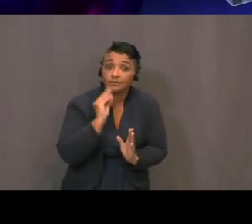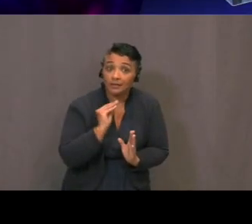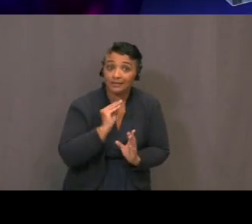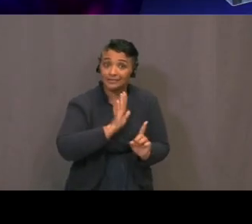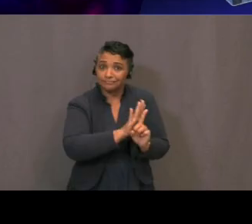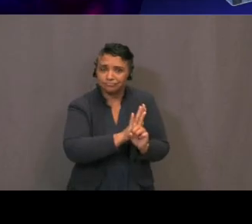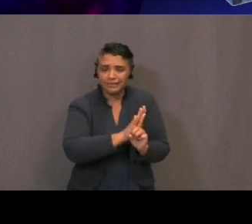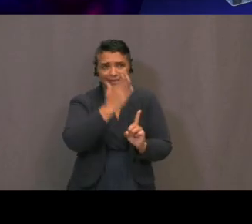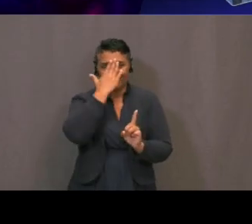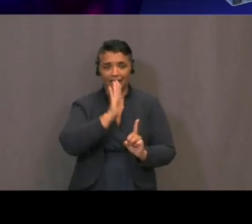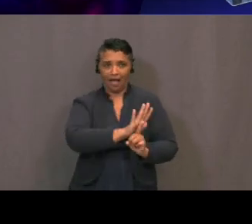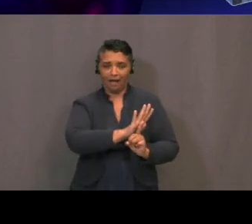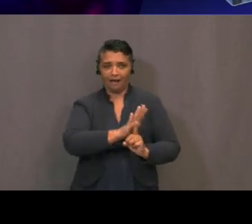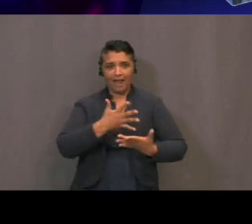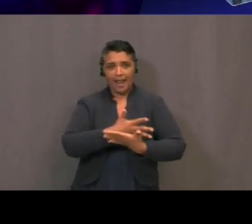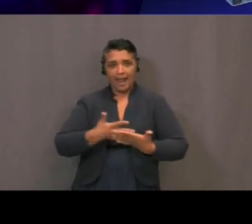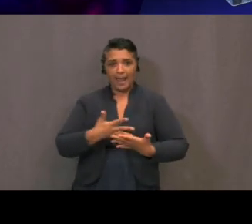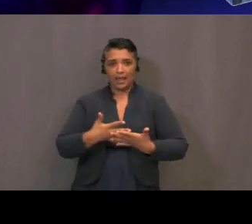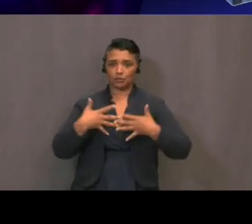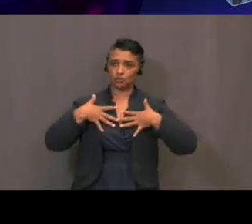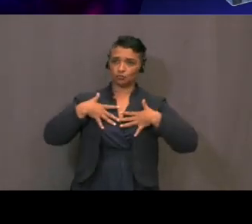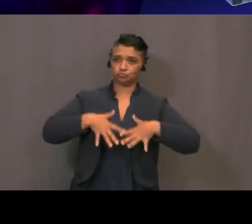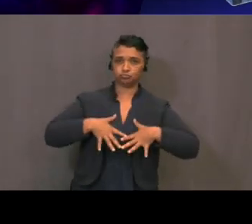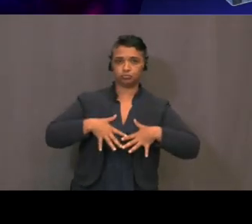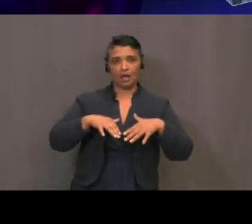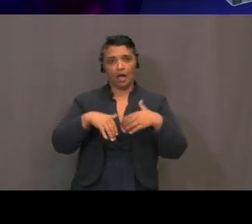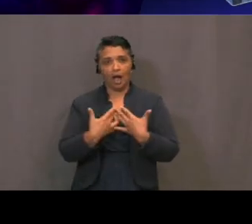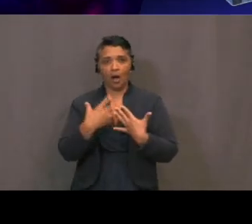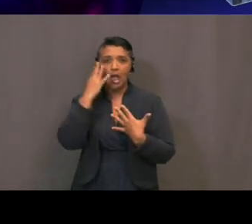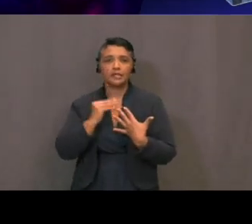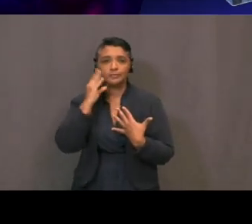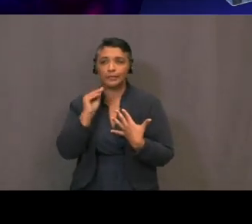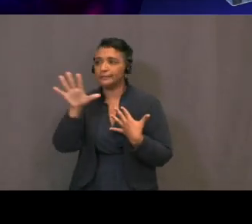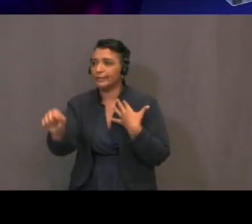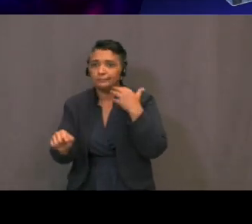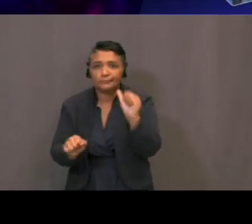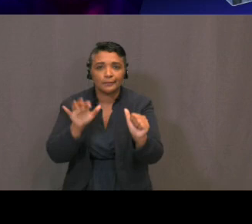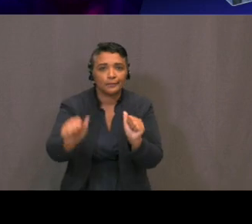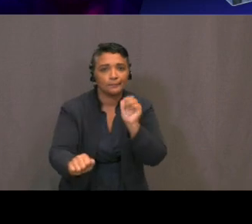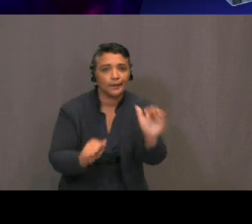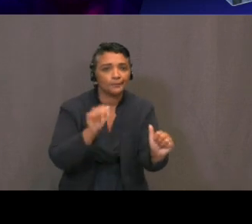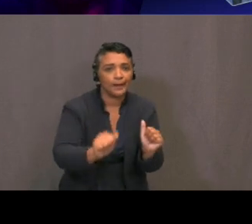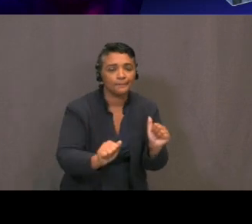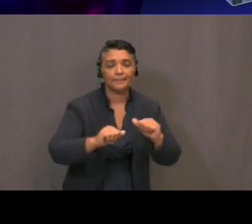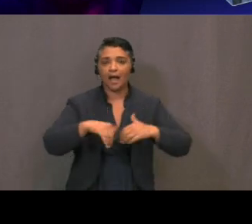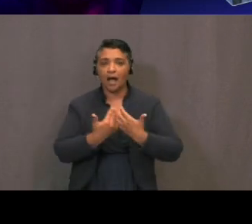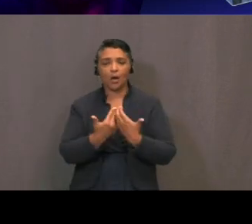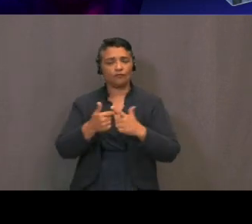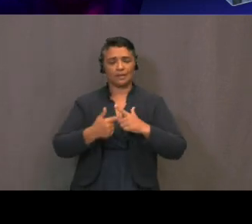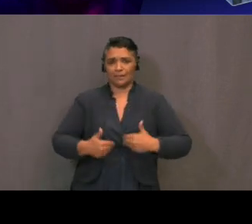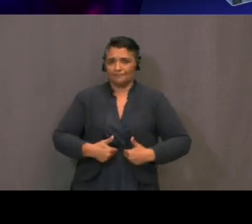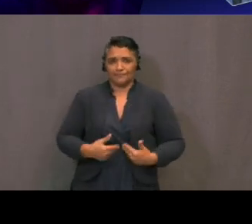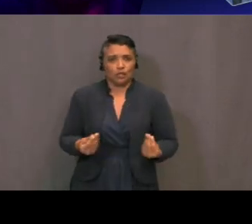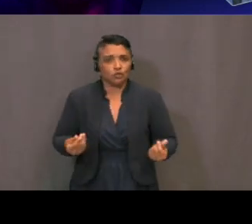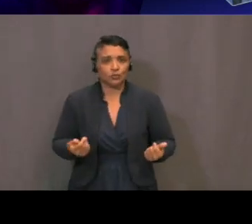her language, the way her language was put together through experience, personal experience, through history, through intuition, through